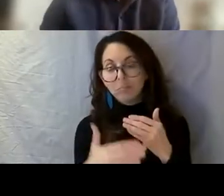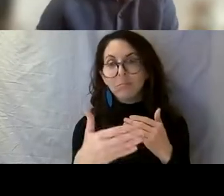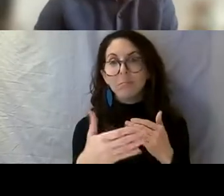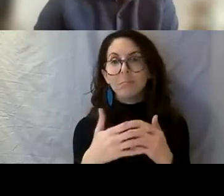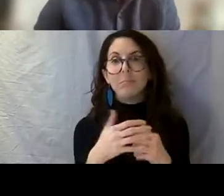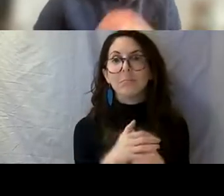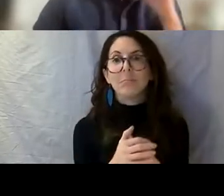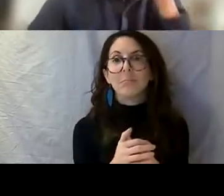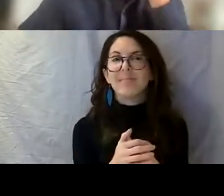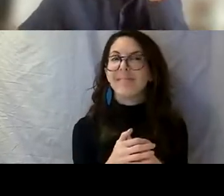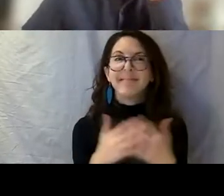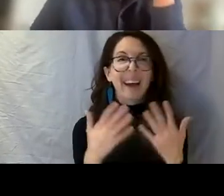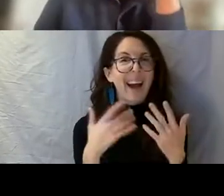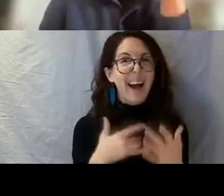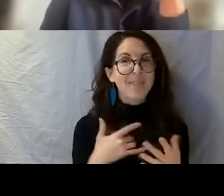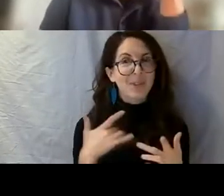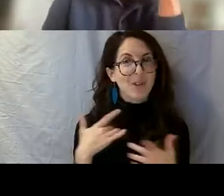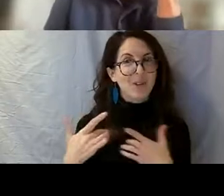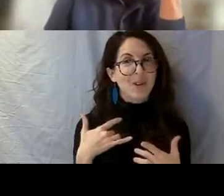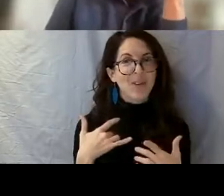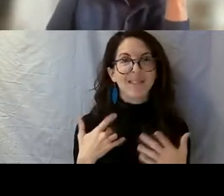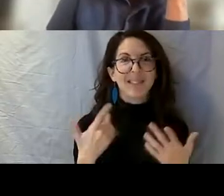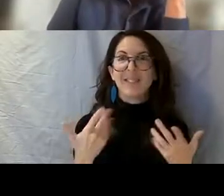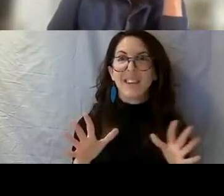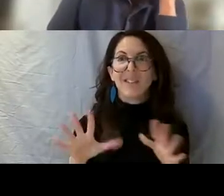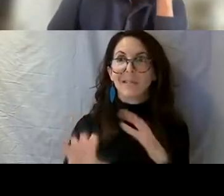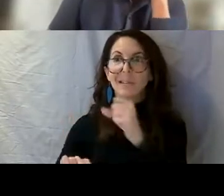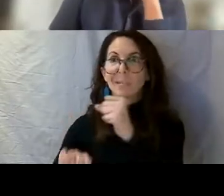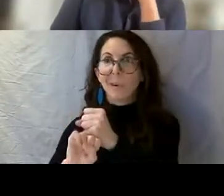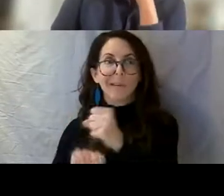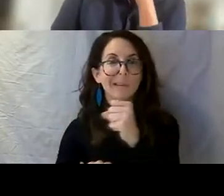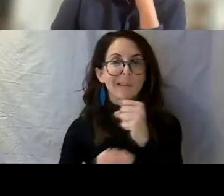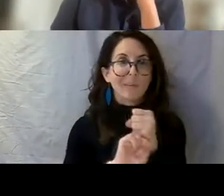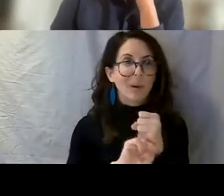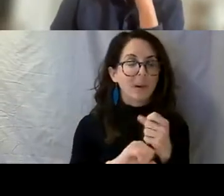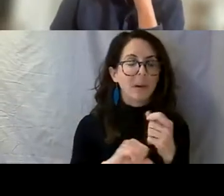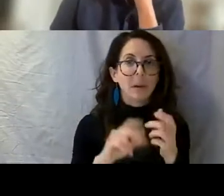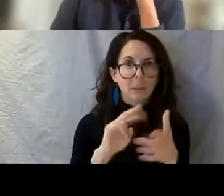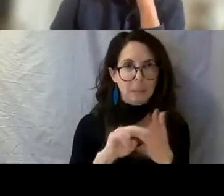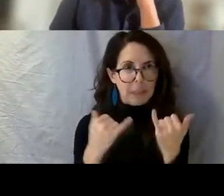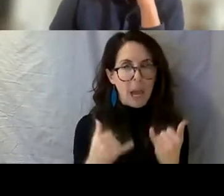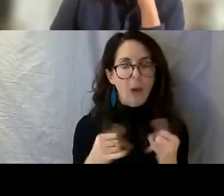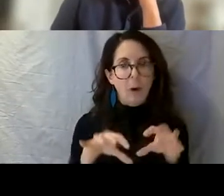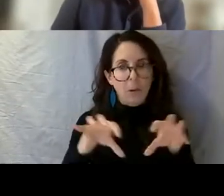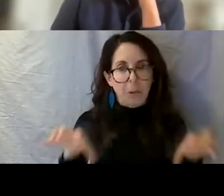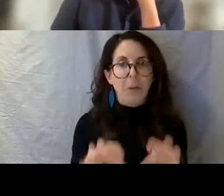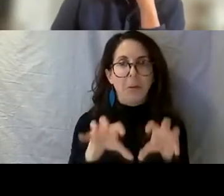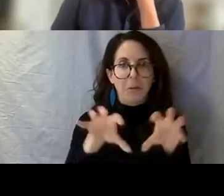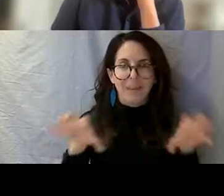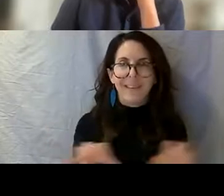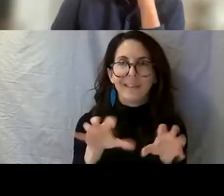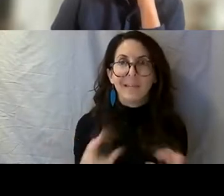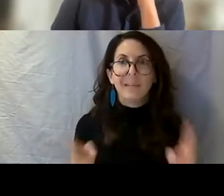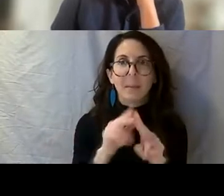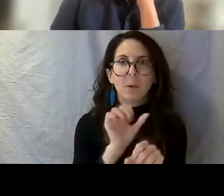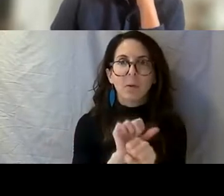no longer there, and we're now doing regularly twice as much as we used to do before. I mean, there is a question